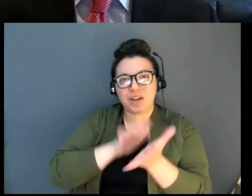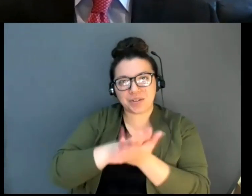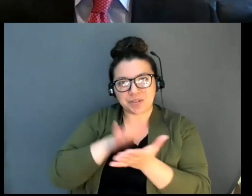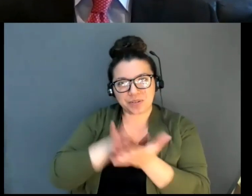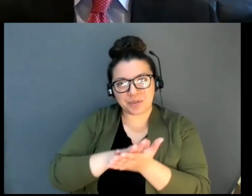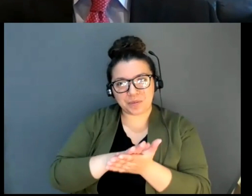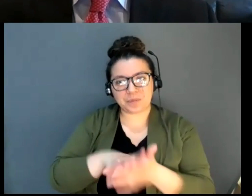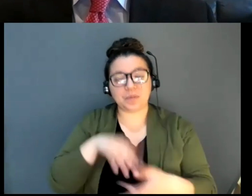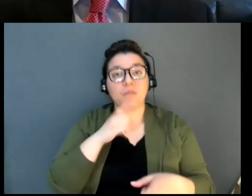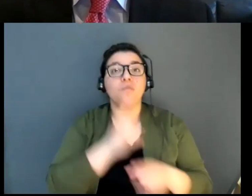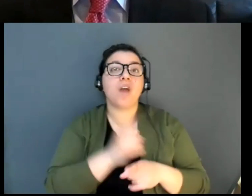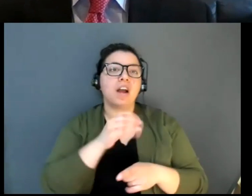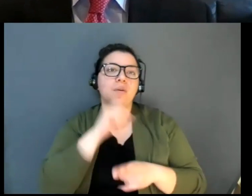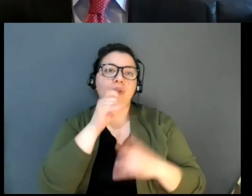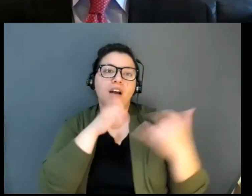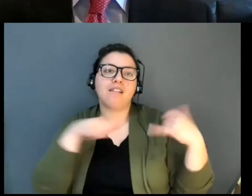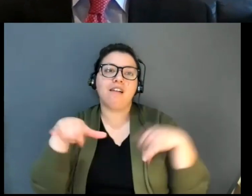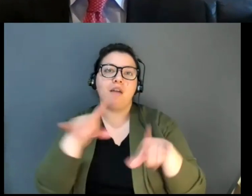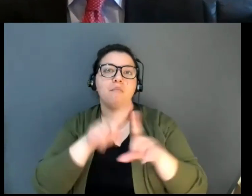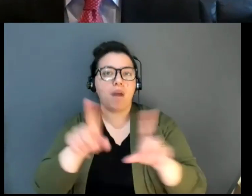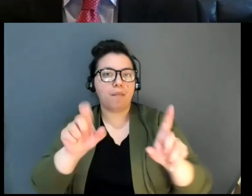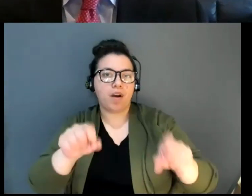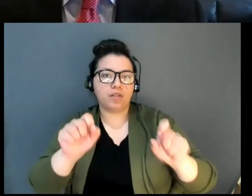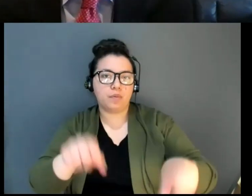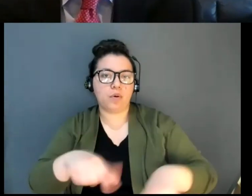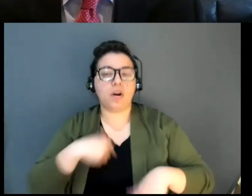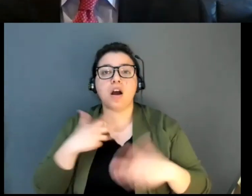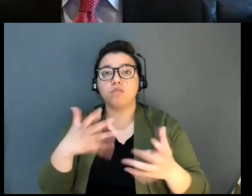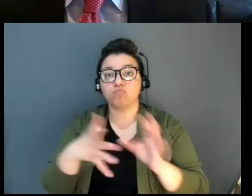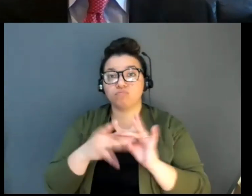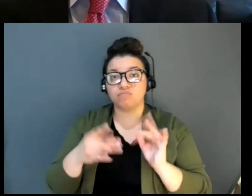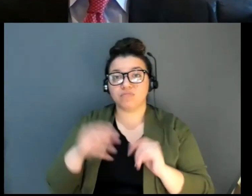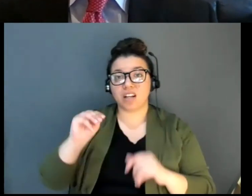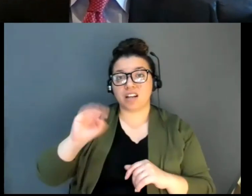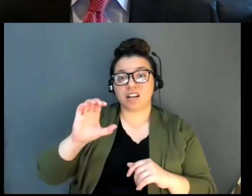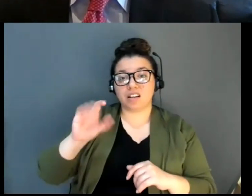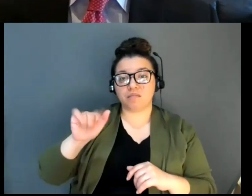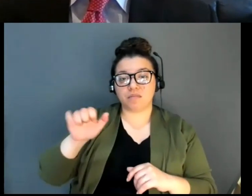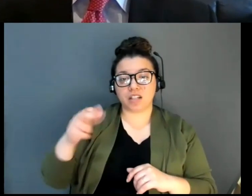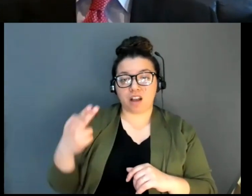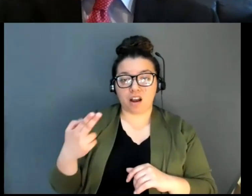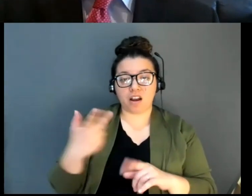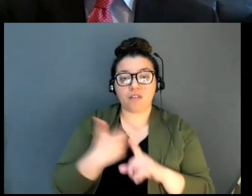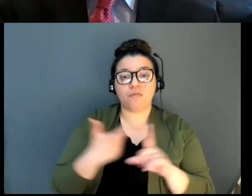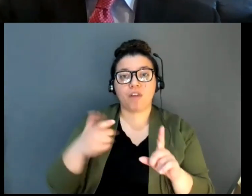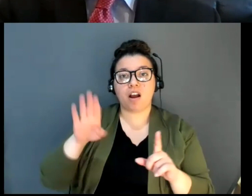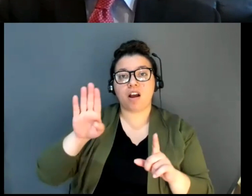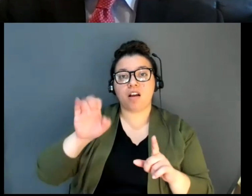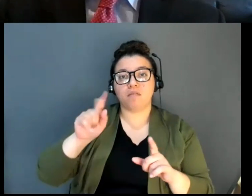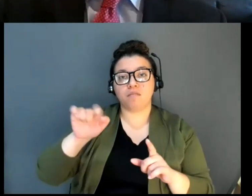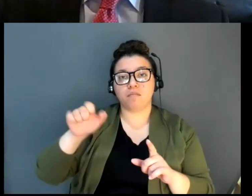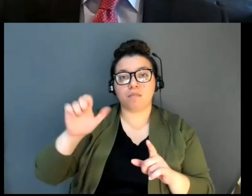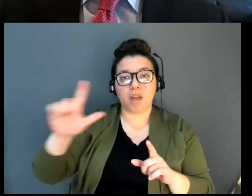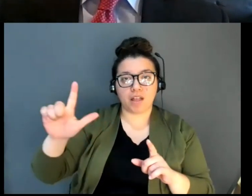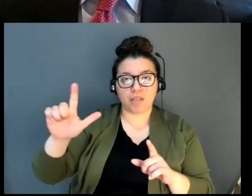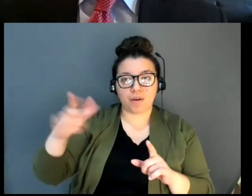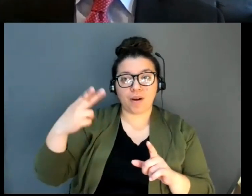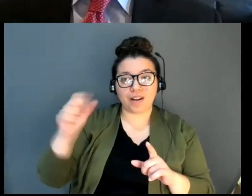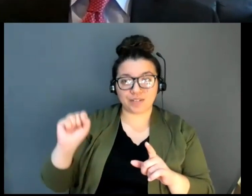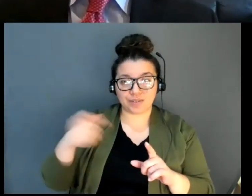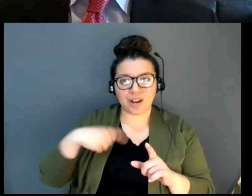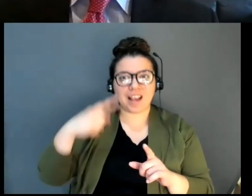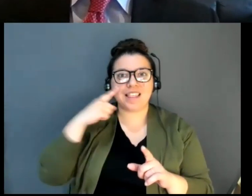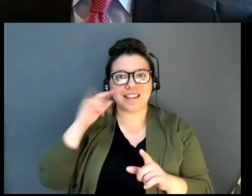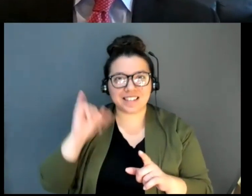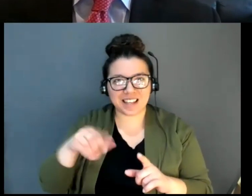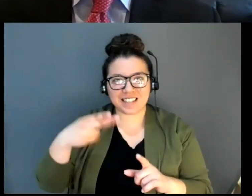largely uncommon. I did want to mention Micaiah is from, Leonard will appreciate, he's from Bethel High School, which I think is the Bethel in Hampton. So